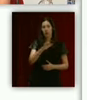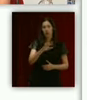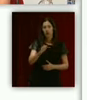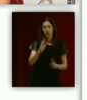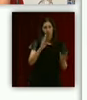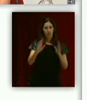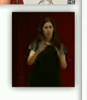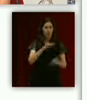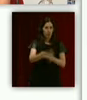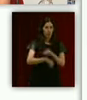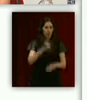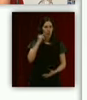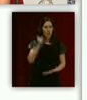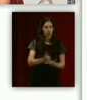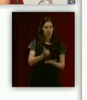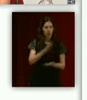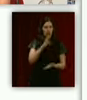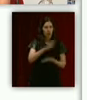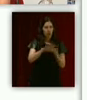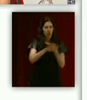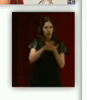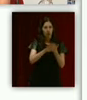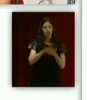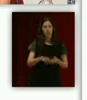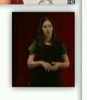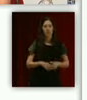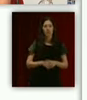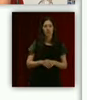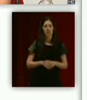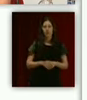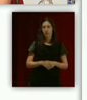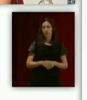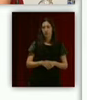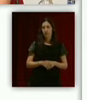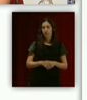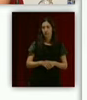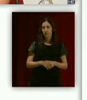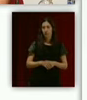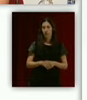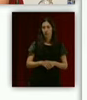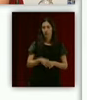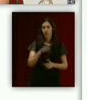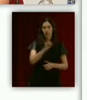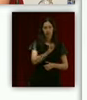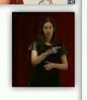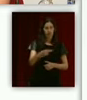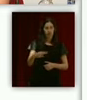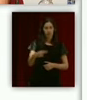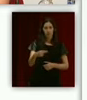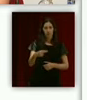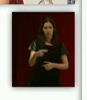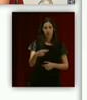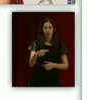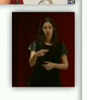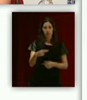In this picture, we can see one of the users undertaking these tests.